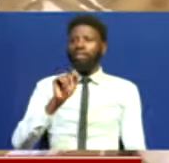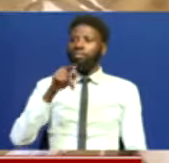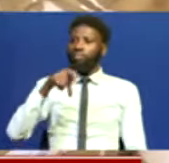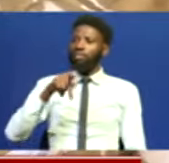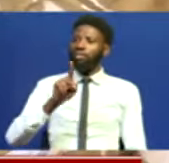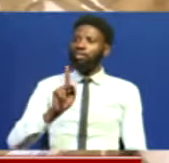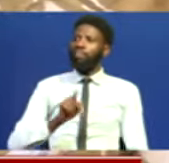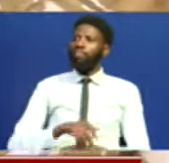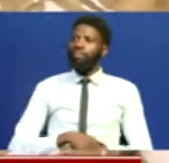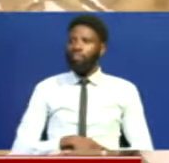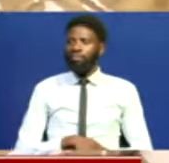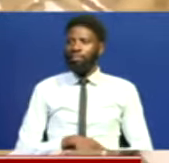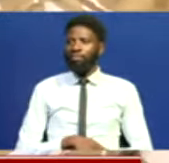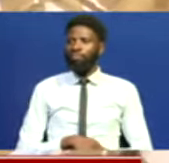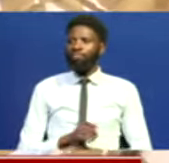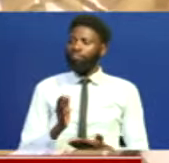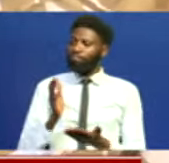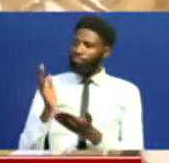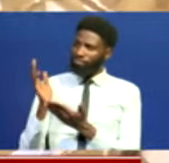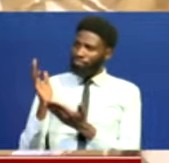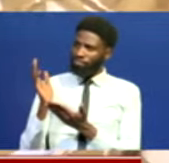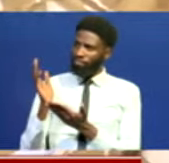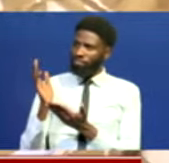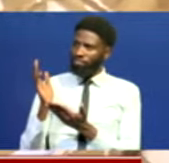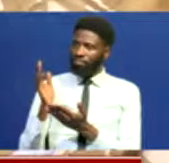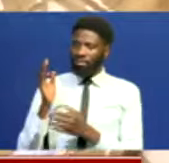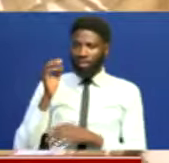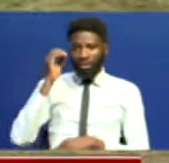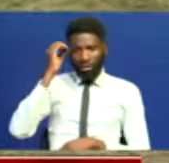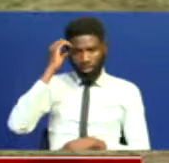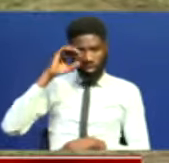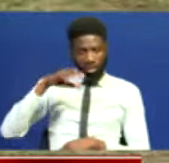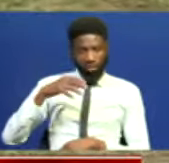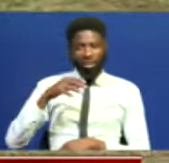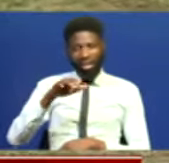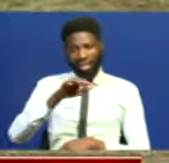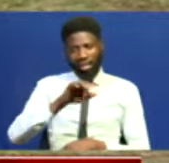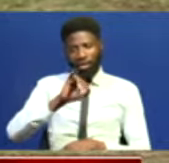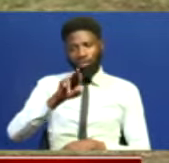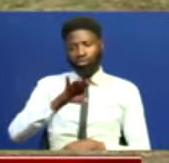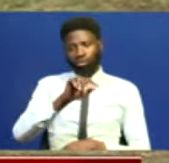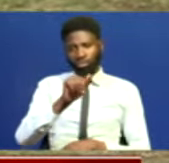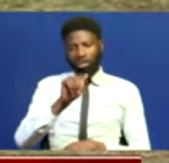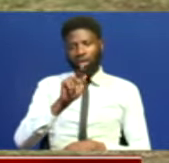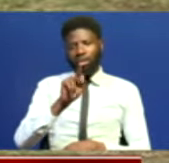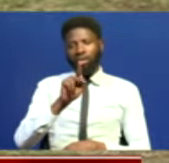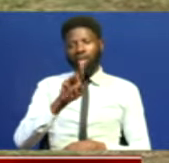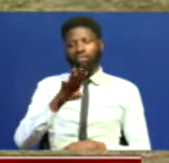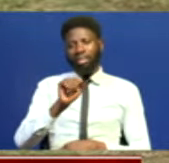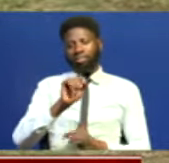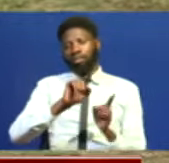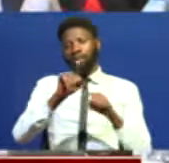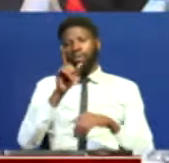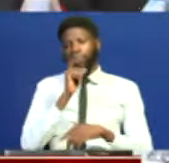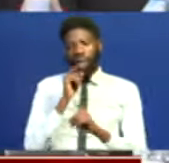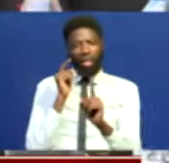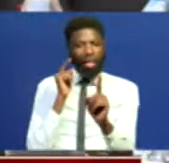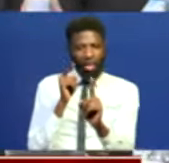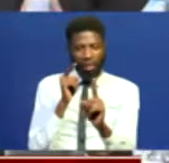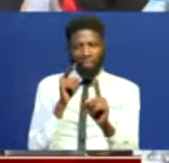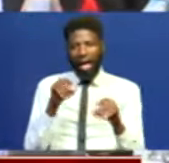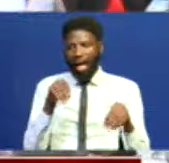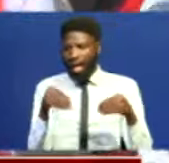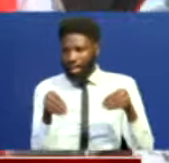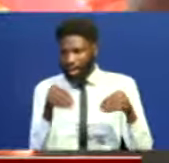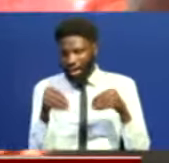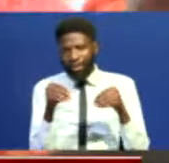County, the Kenya Wildlife Services has deployed officers in villages located in Juja constituency to hunt down hyenas that have claimed the